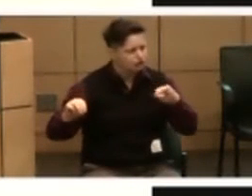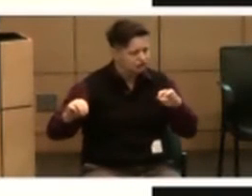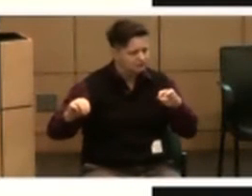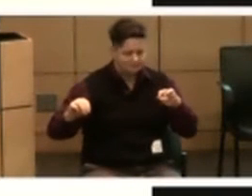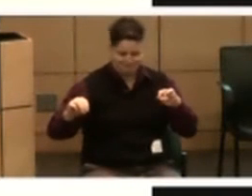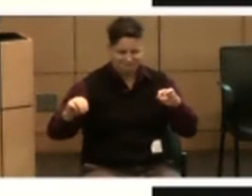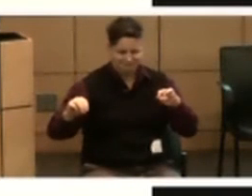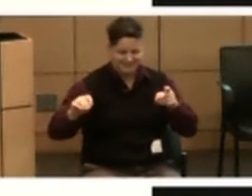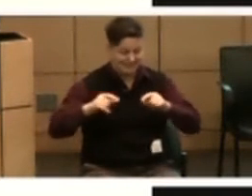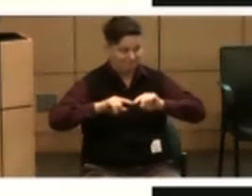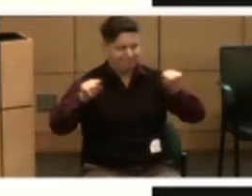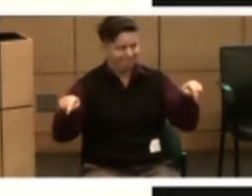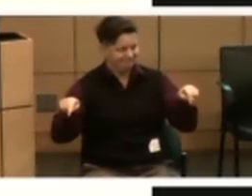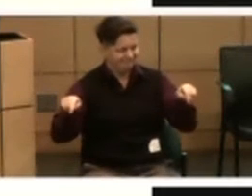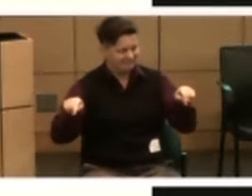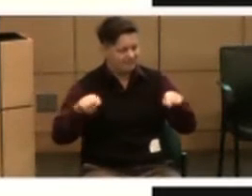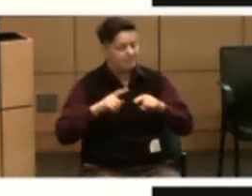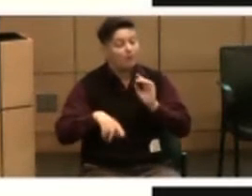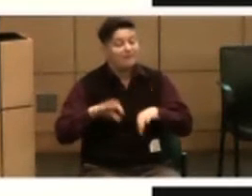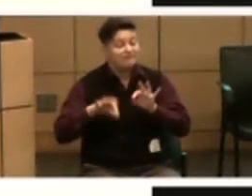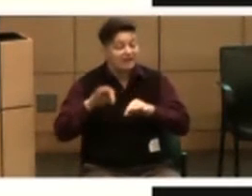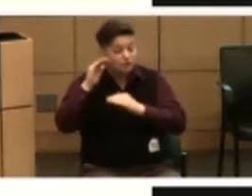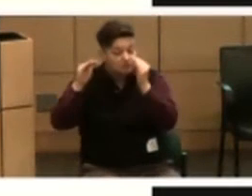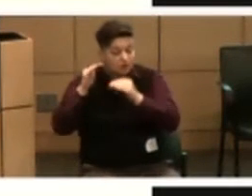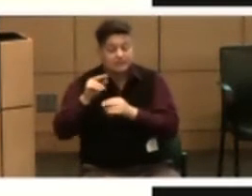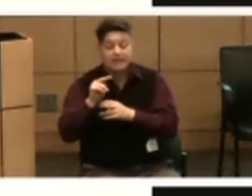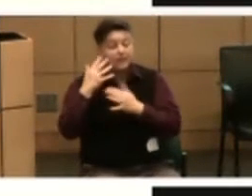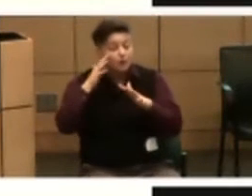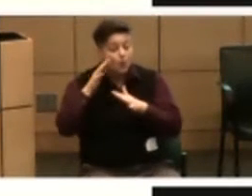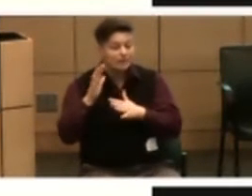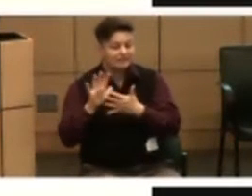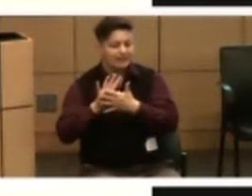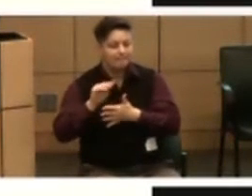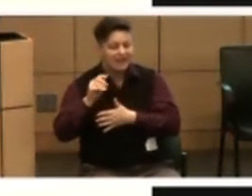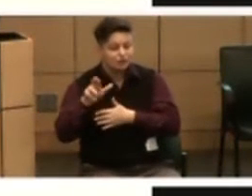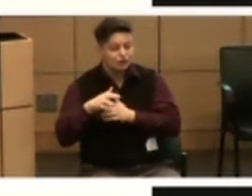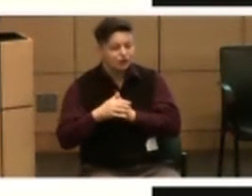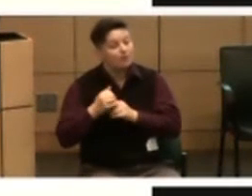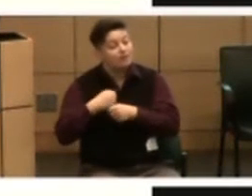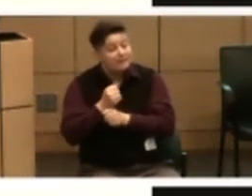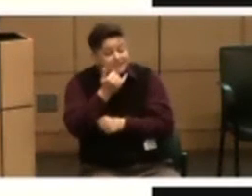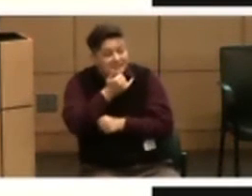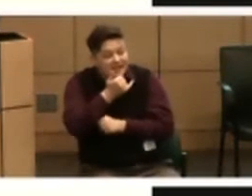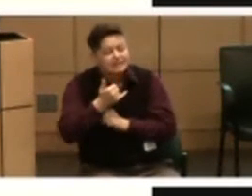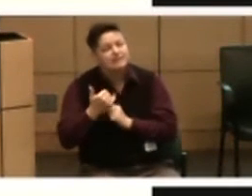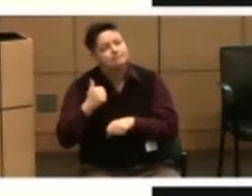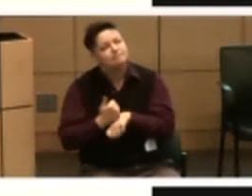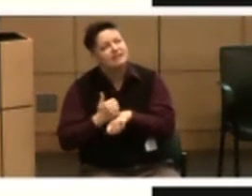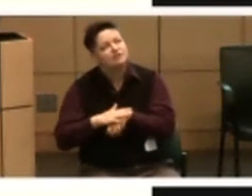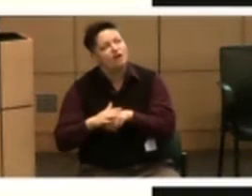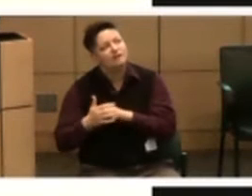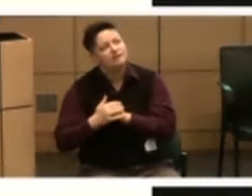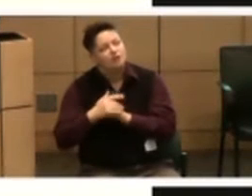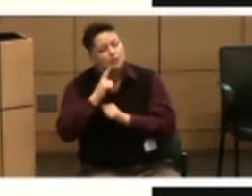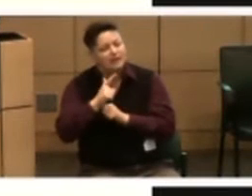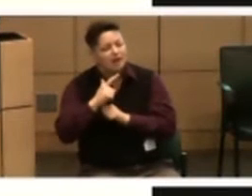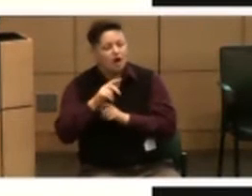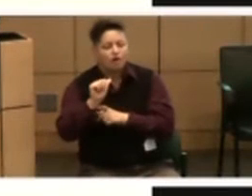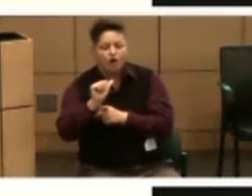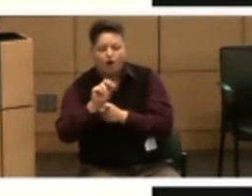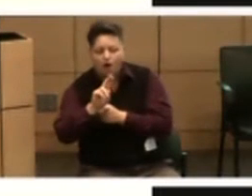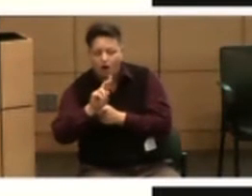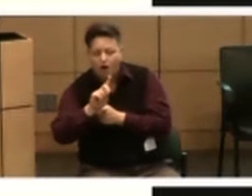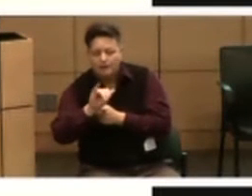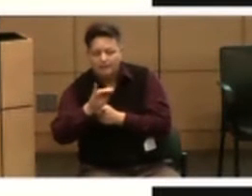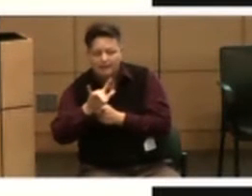adults is that in the noise masker, when they make mistakes, it's based on what we think it's really based on audibility. They're not hearing part of